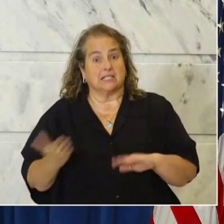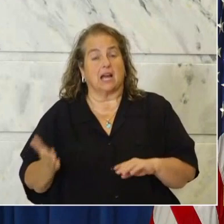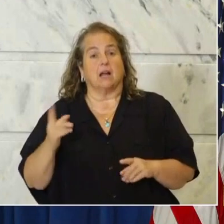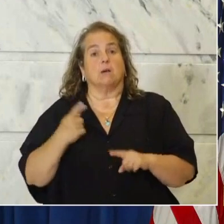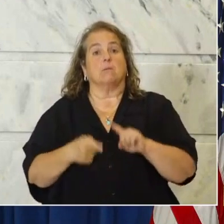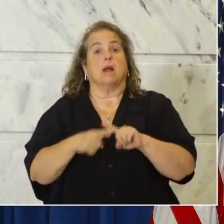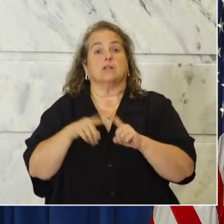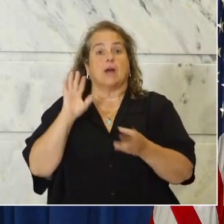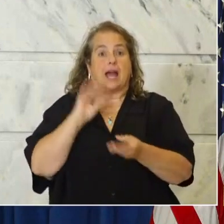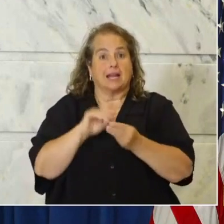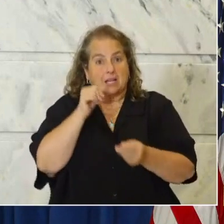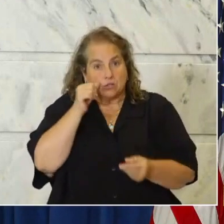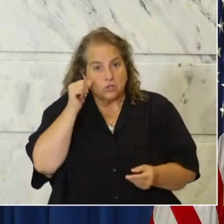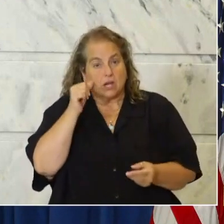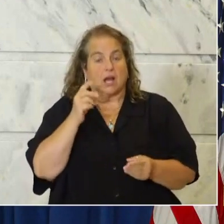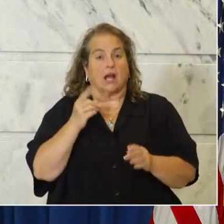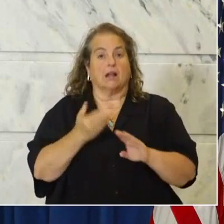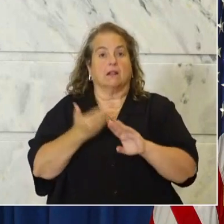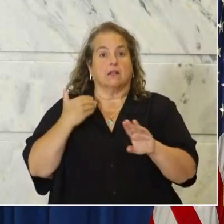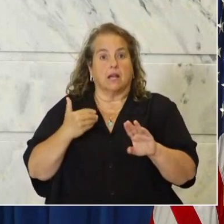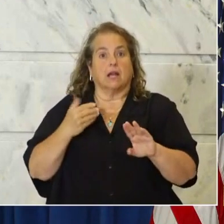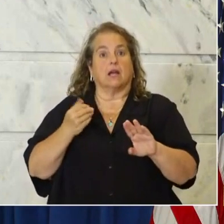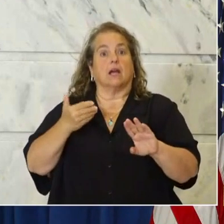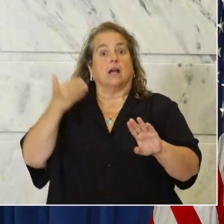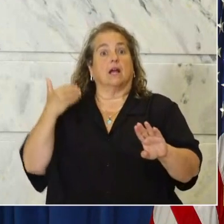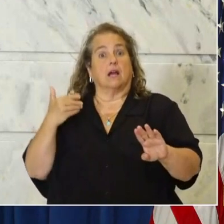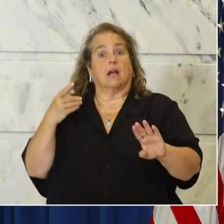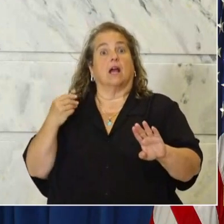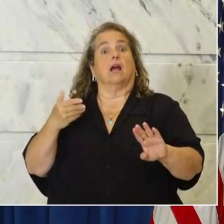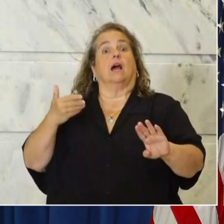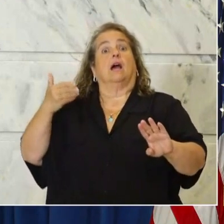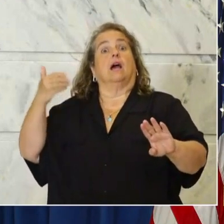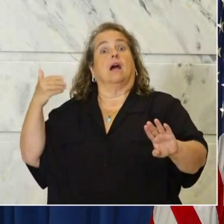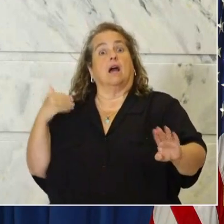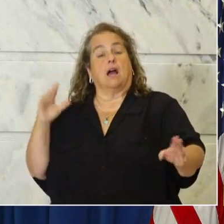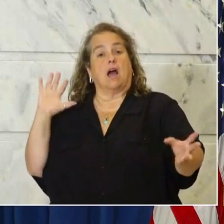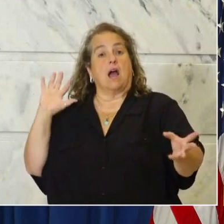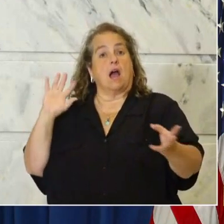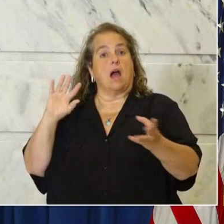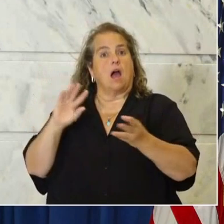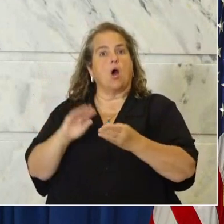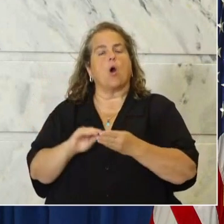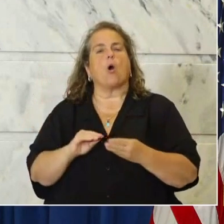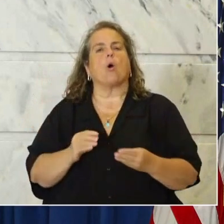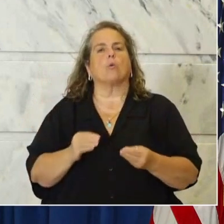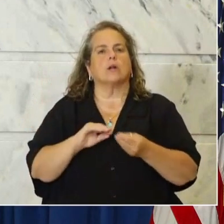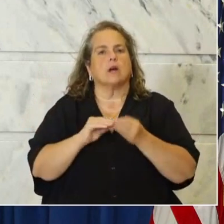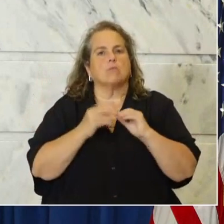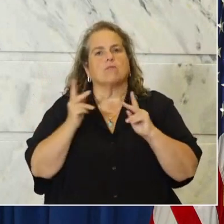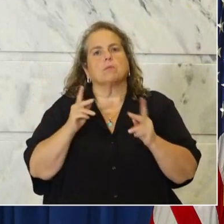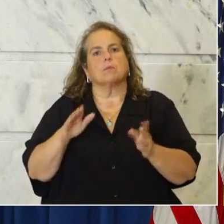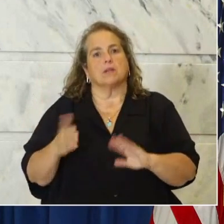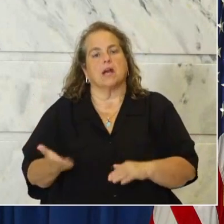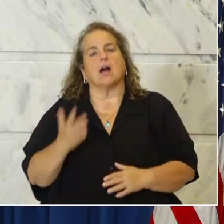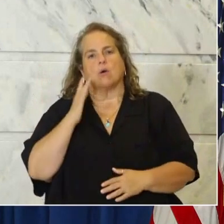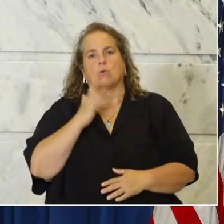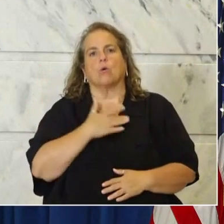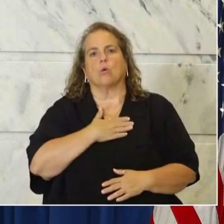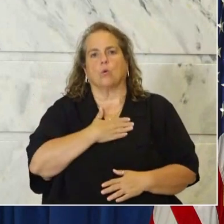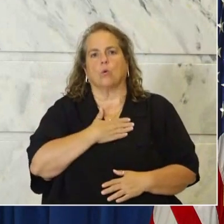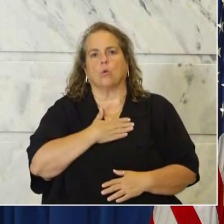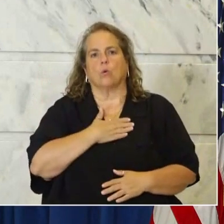and the day before and the day before that and the day before that, it's going to be heartbreaking. So let's make